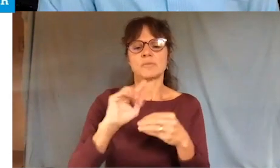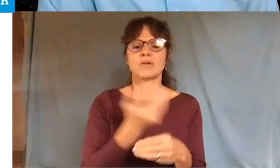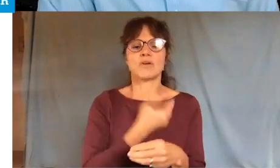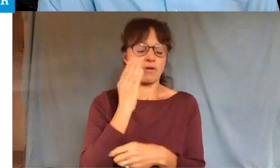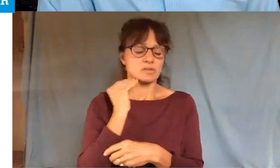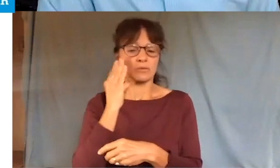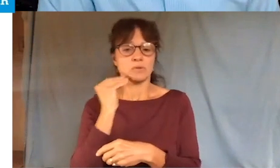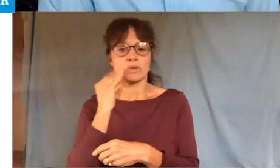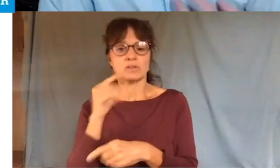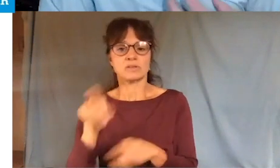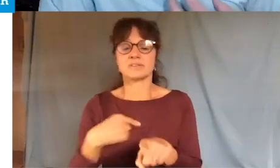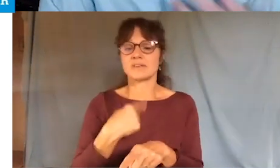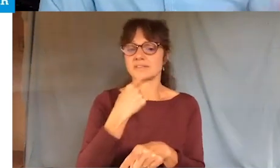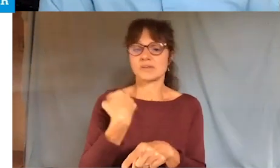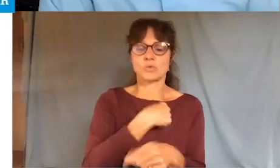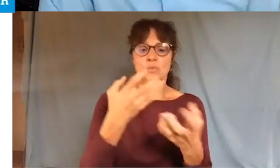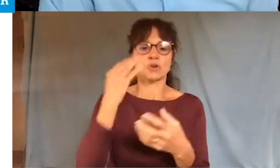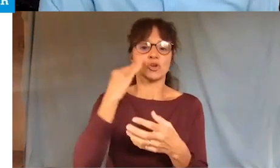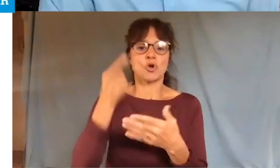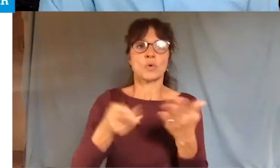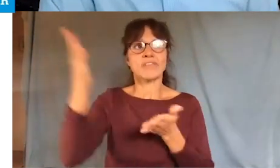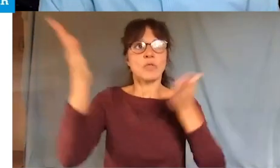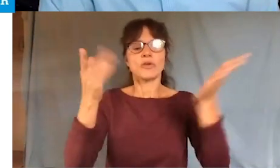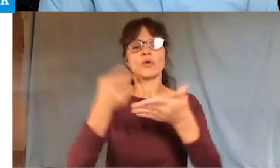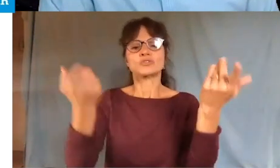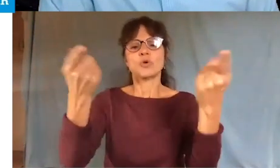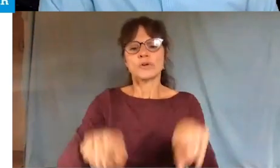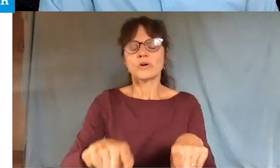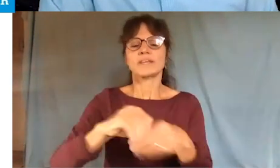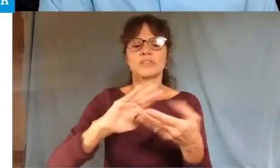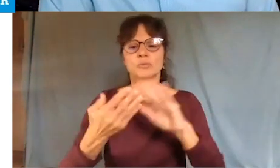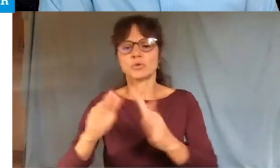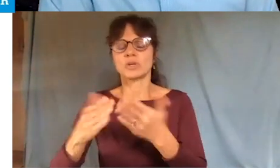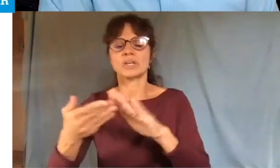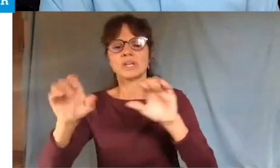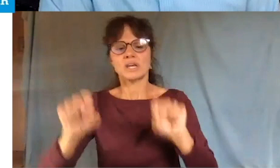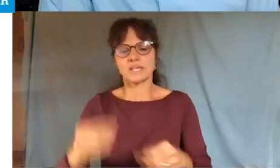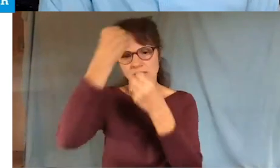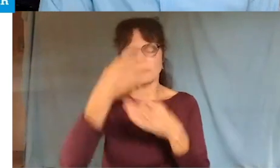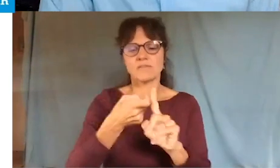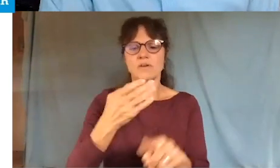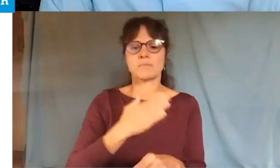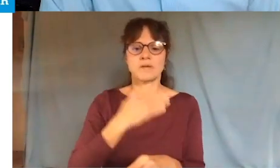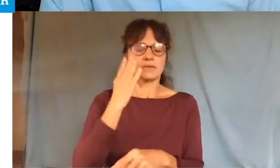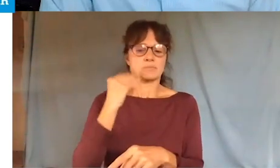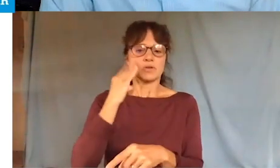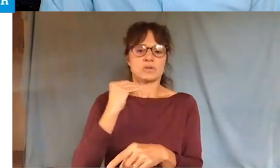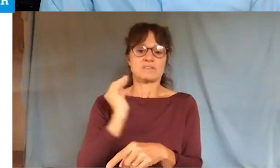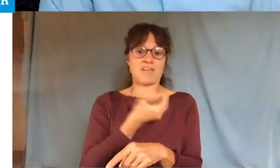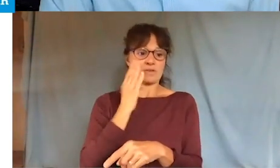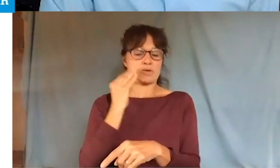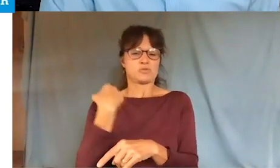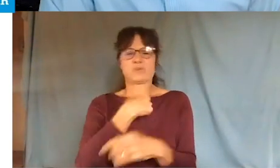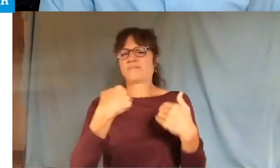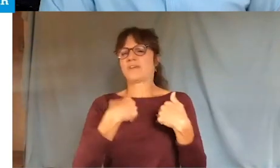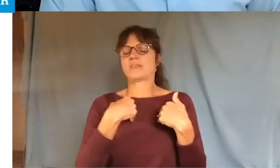experience. As I mentioned, we want to know what's out there, what's going on in our community, and I can tell you from our experience, we've had a